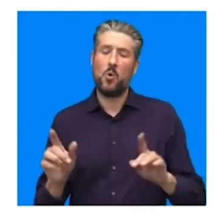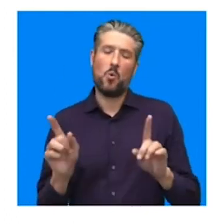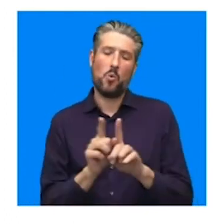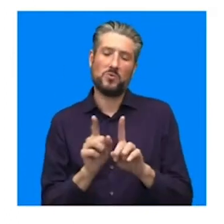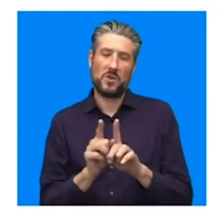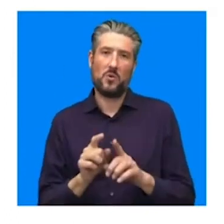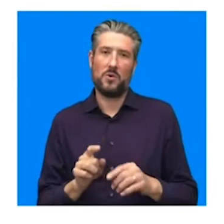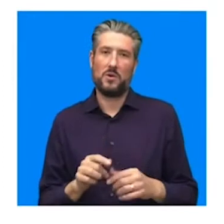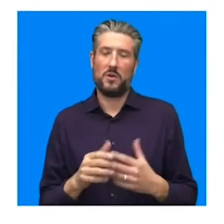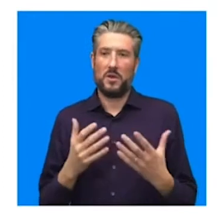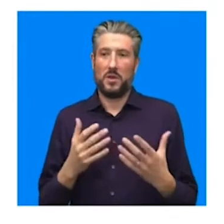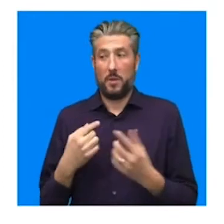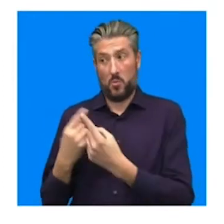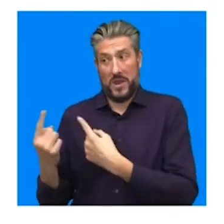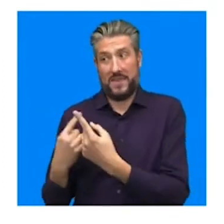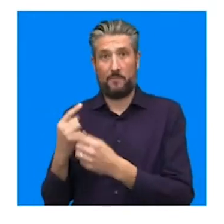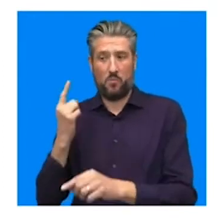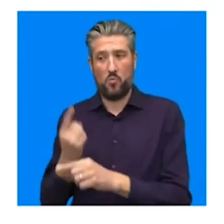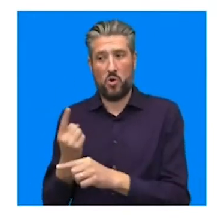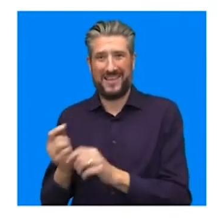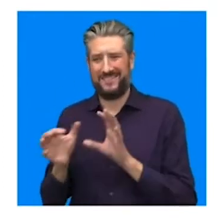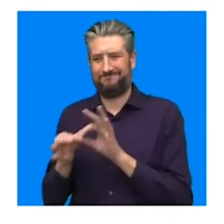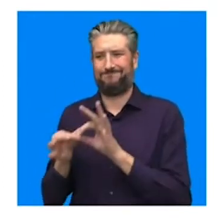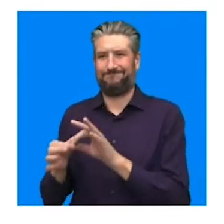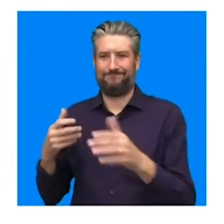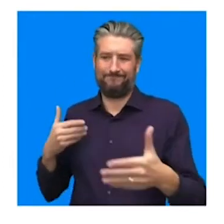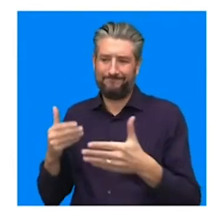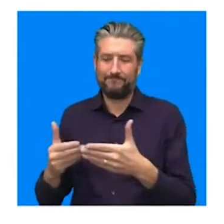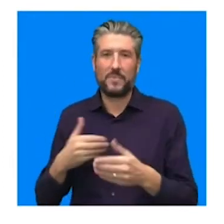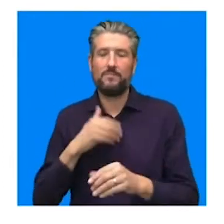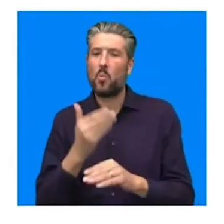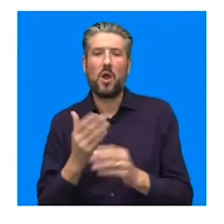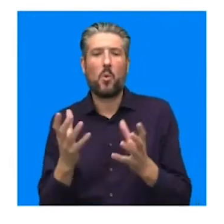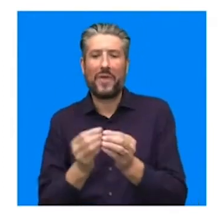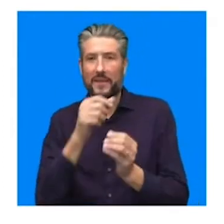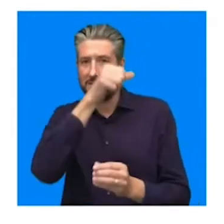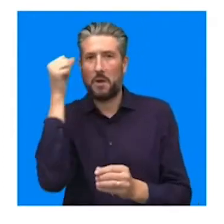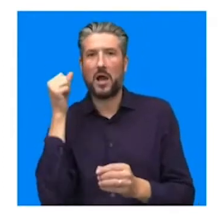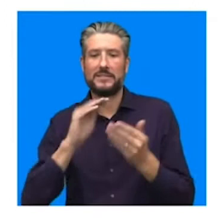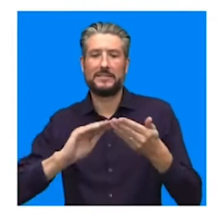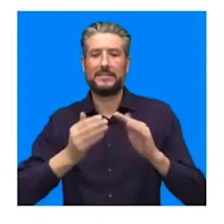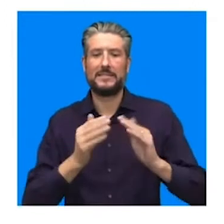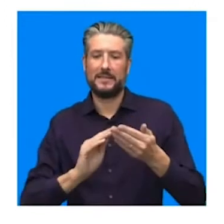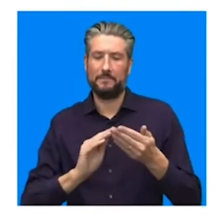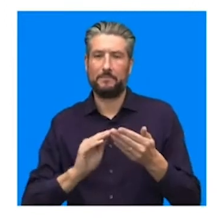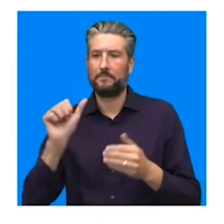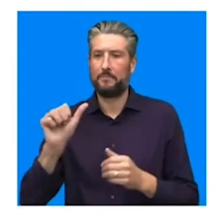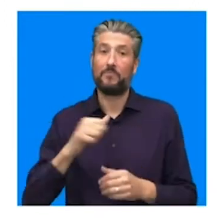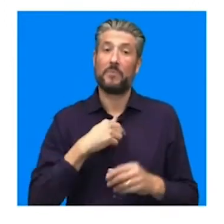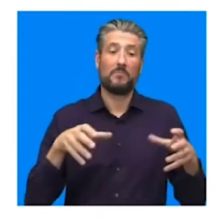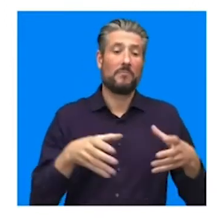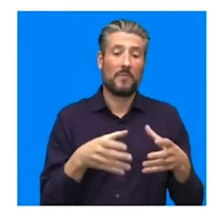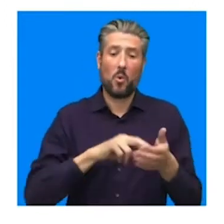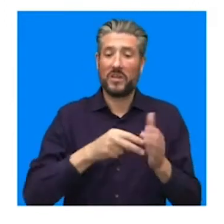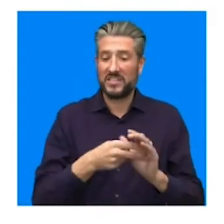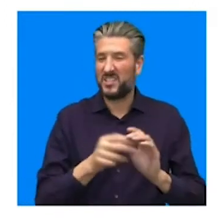been really close allies and partners of ours as we've been doing work on smart cities. And the work that we do, we're an international nonprofit